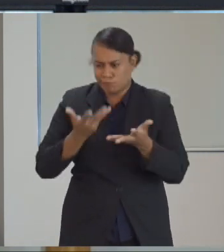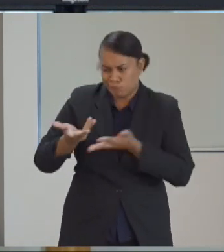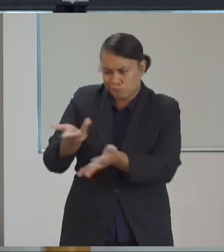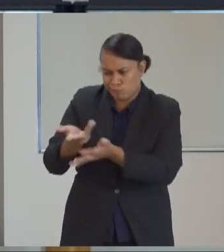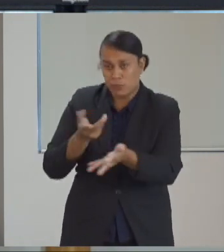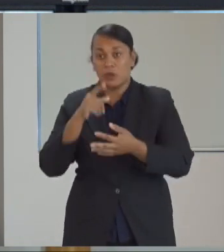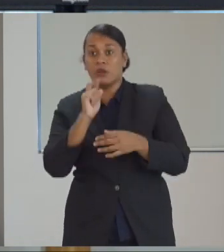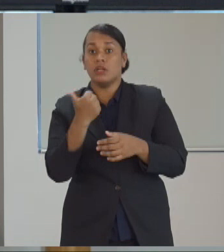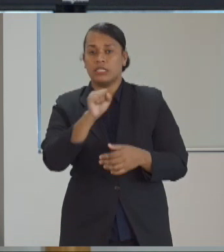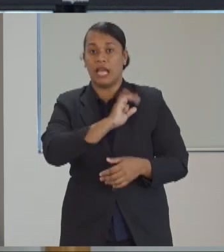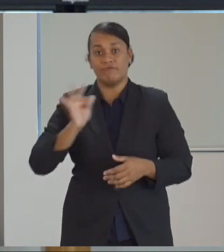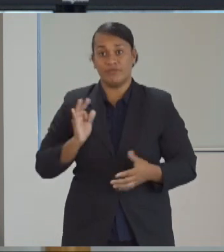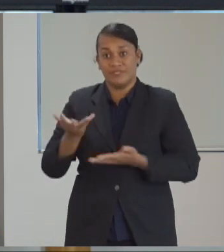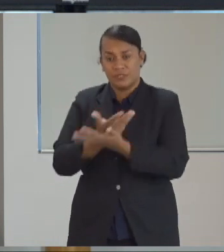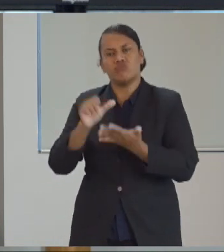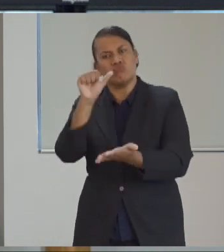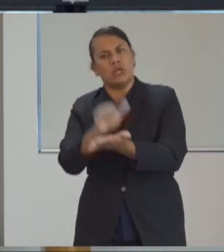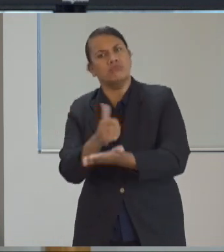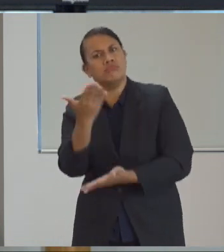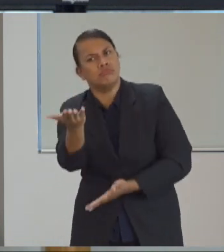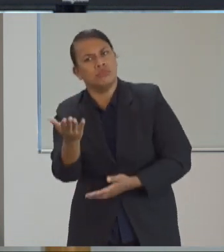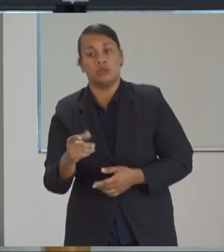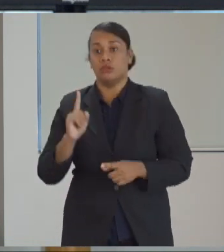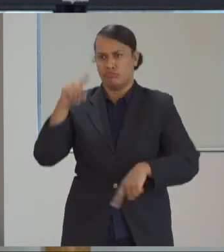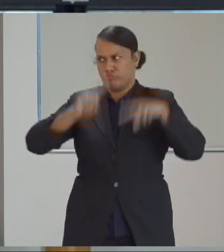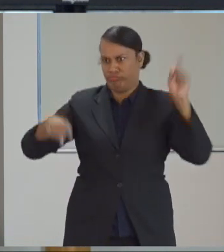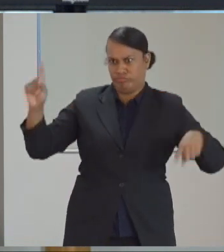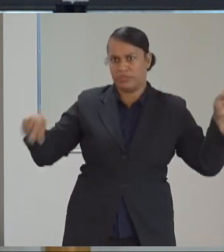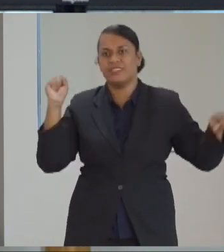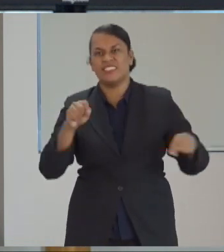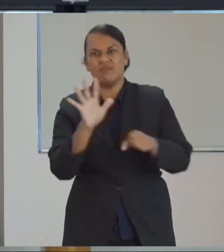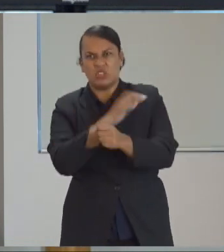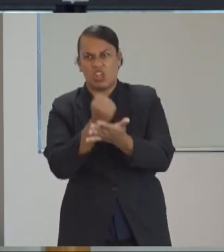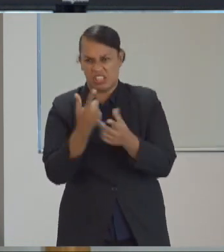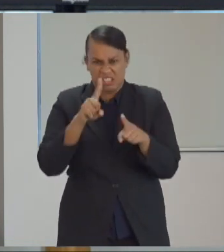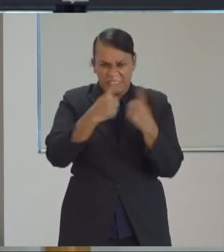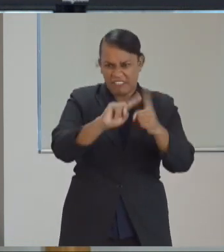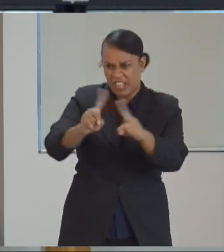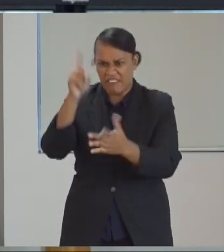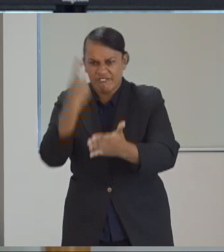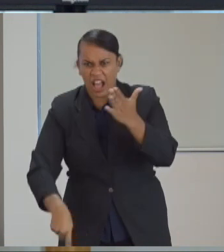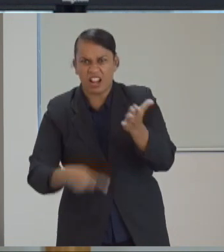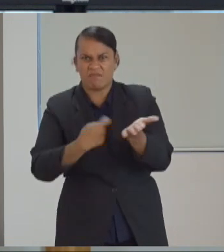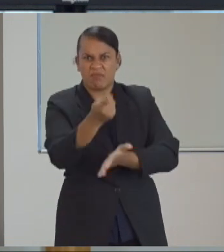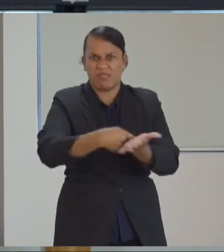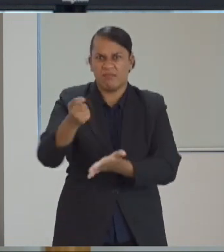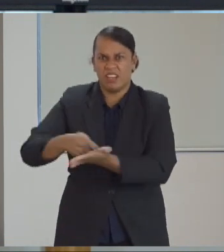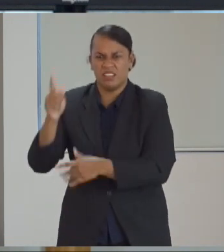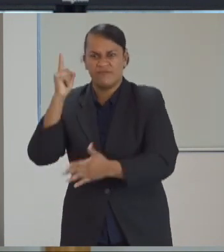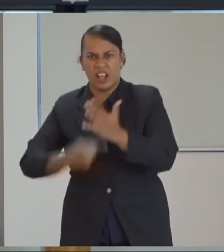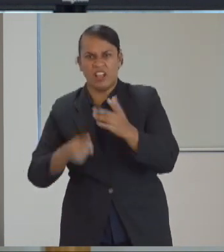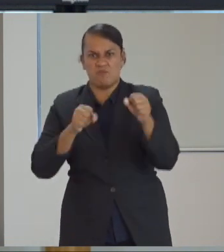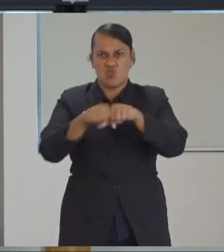rulings. And you're absolutely right. It is very disconcerting when you have similar offences under the same